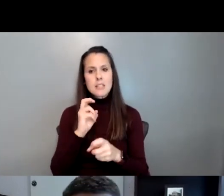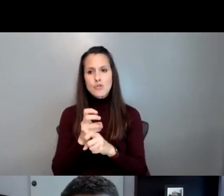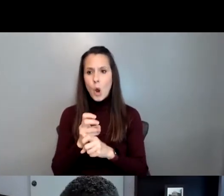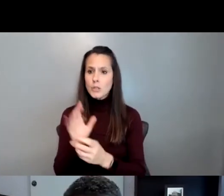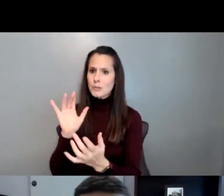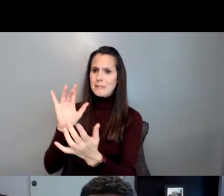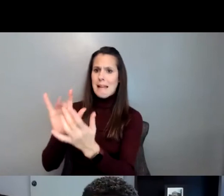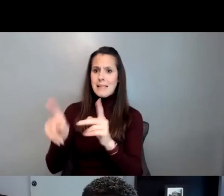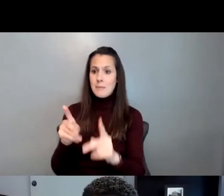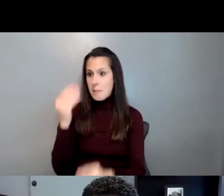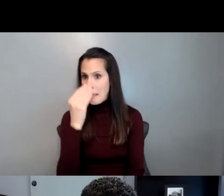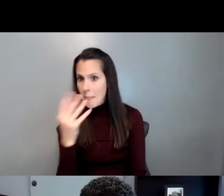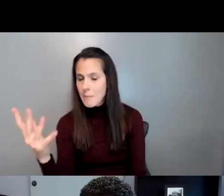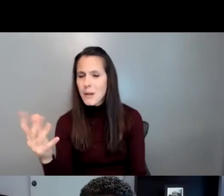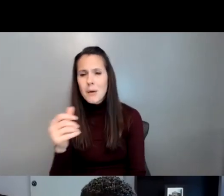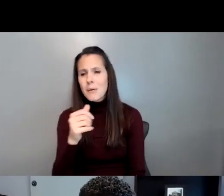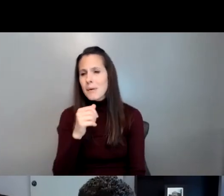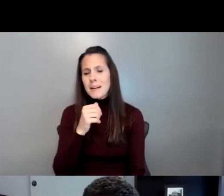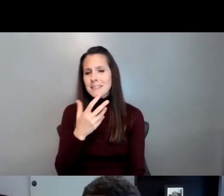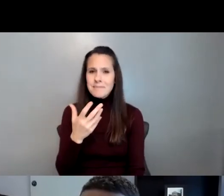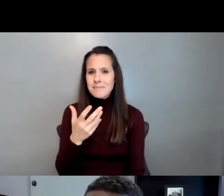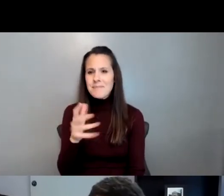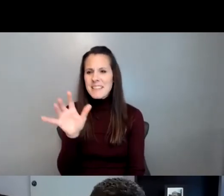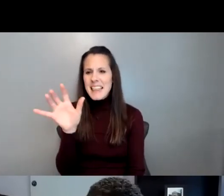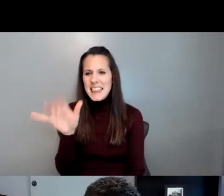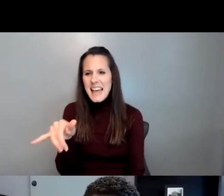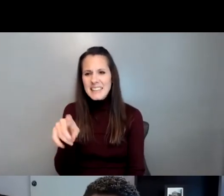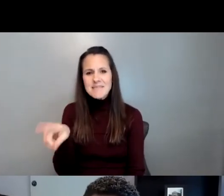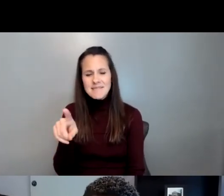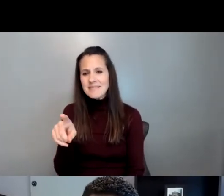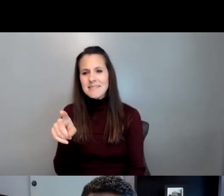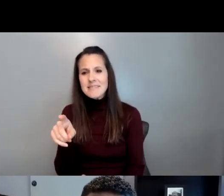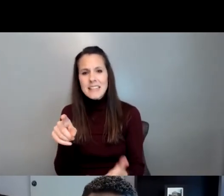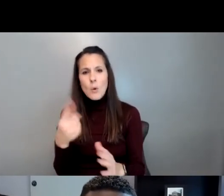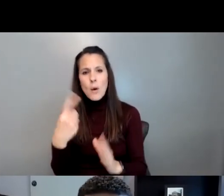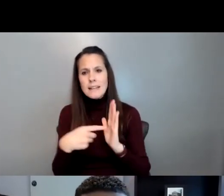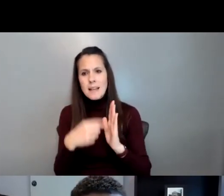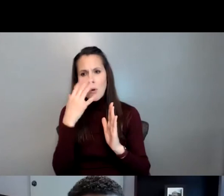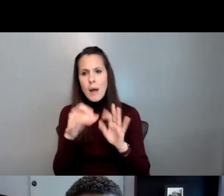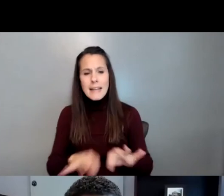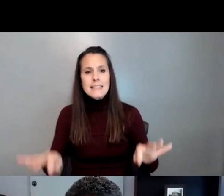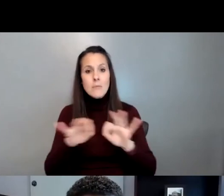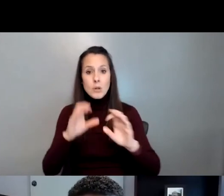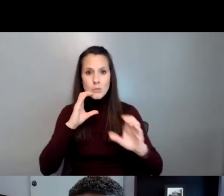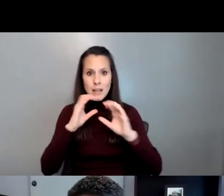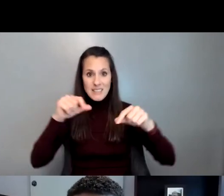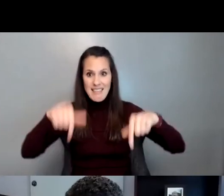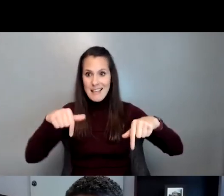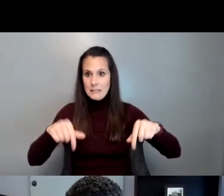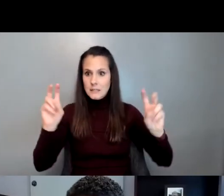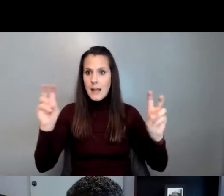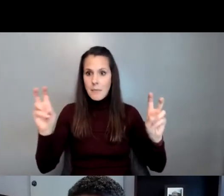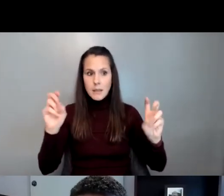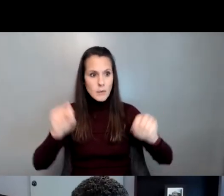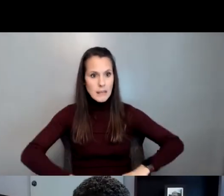have a scarlet letter on their chest and say that, but that is why getting out and having these conversations is something that's important, because I do want people